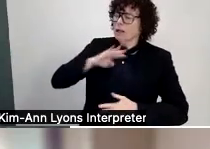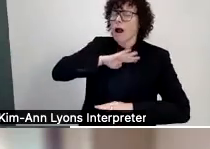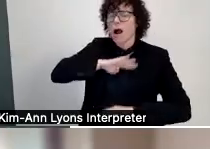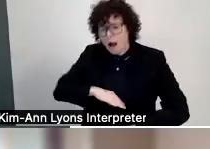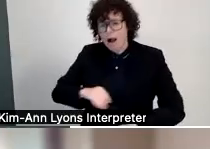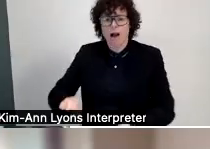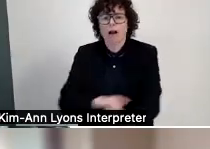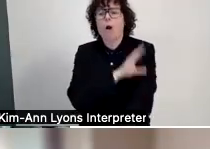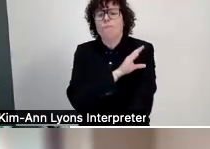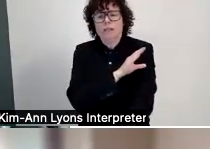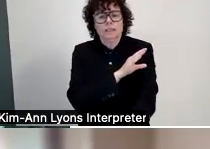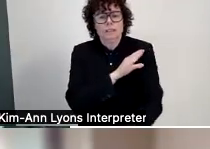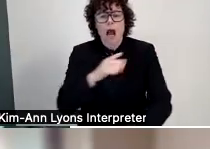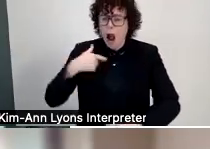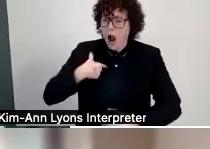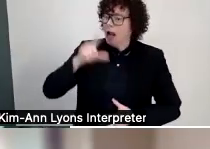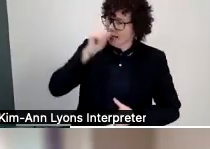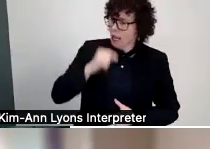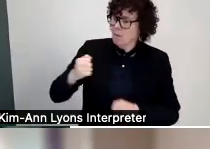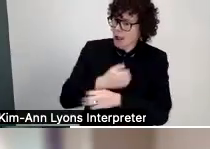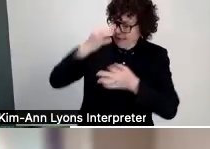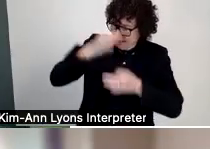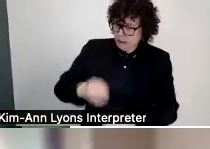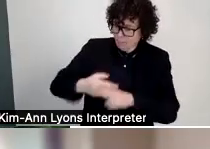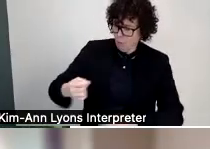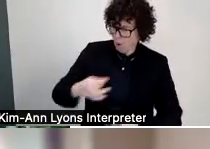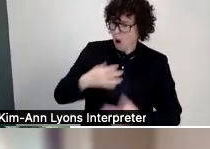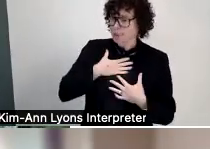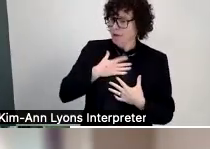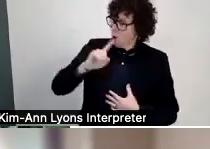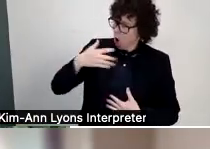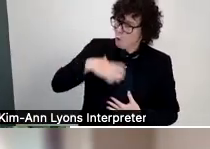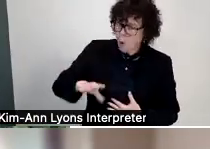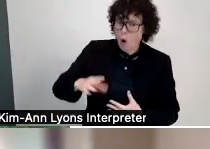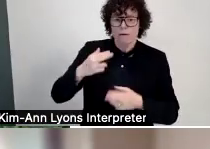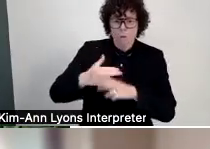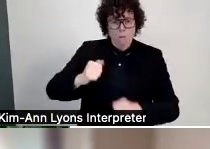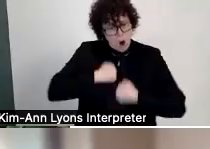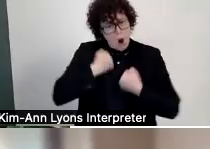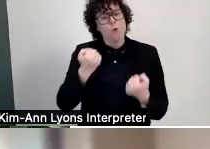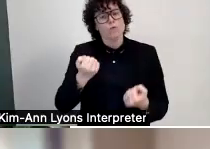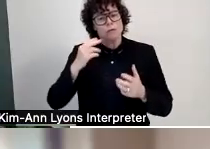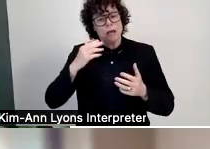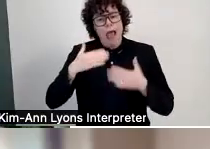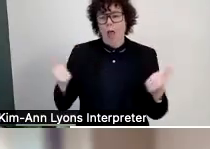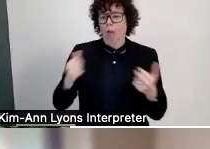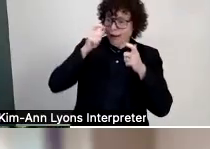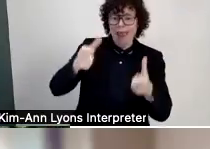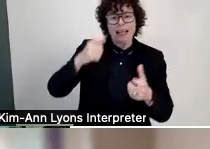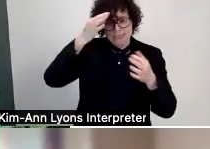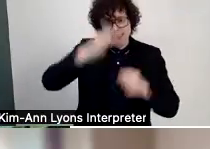my ideas and make my own healthcare decisions. I want quality healthcare to be the norm for all people